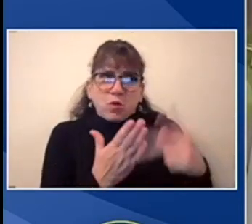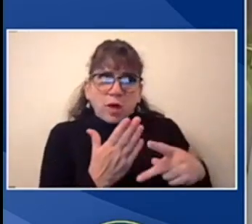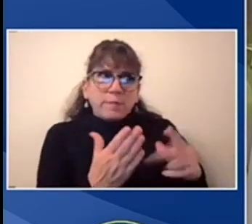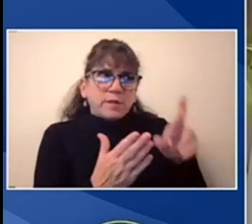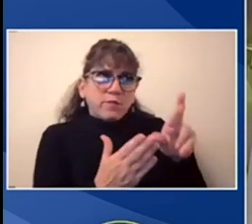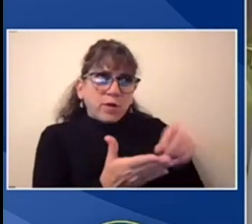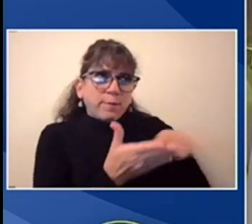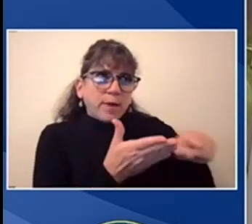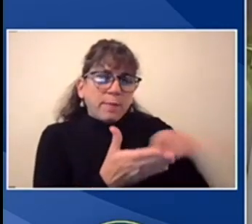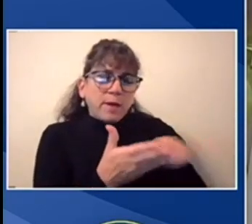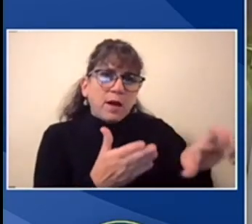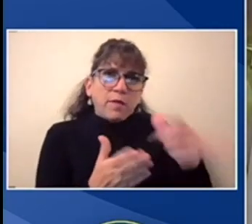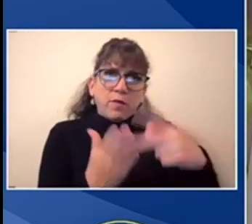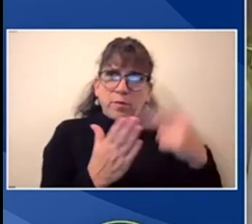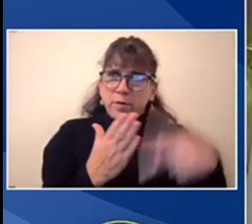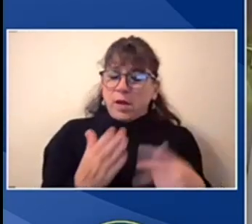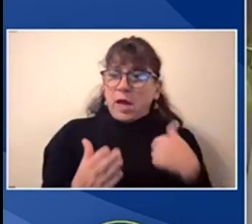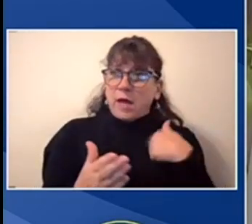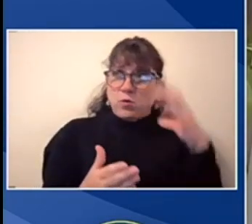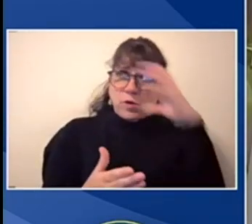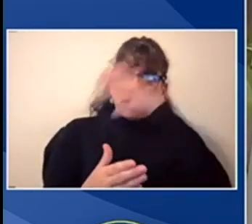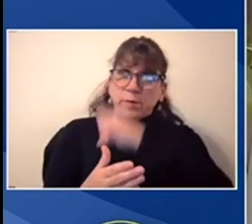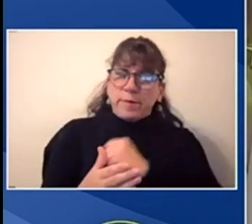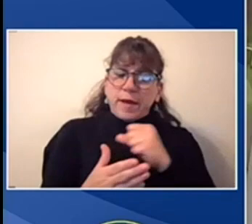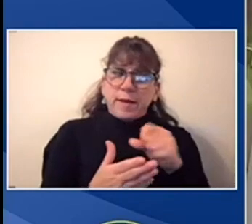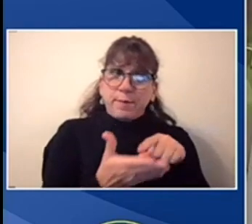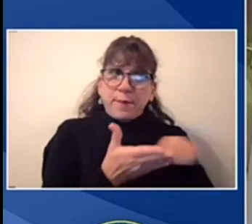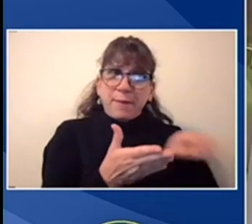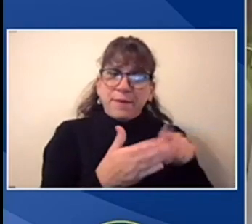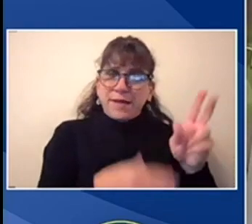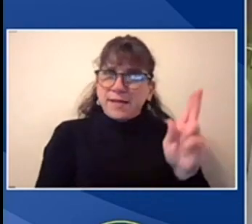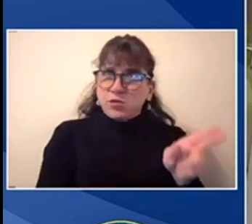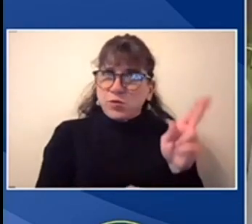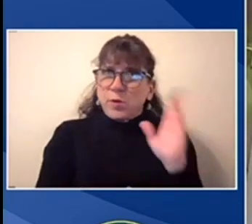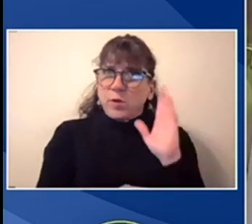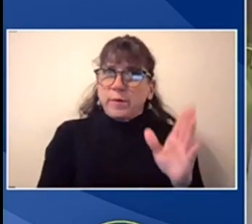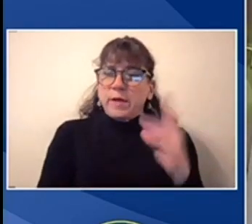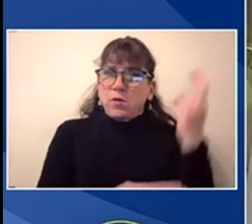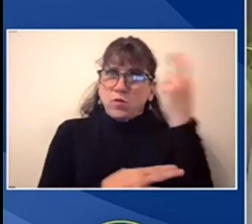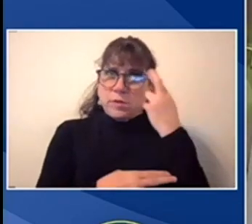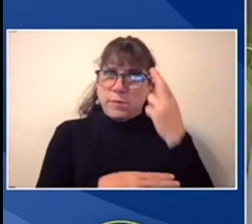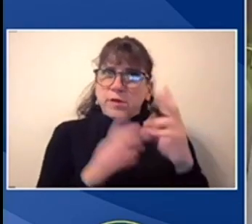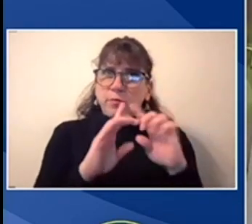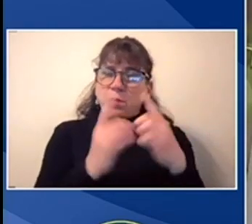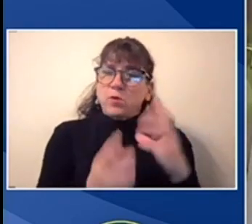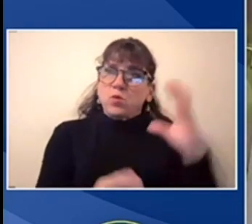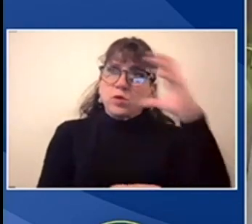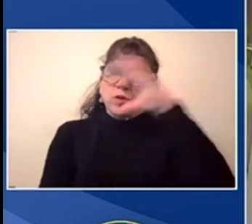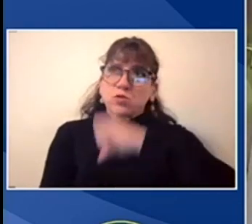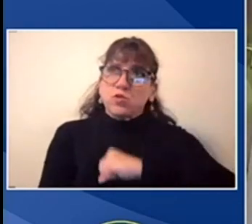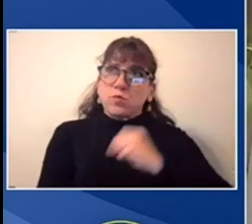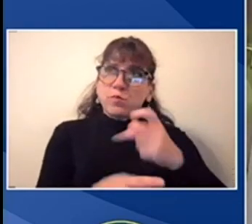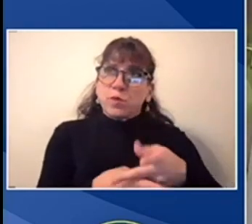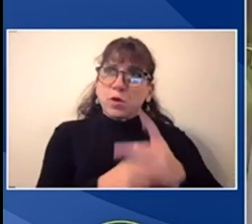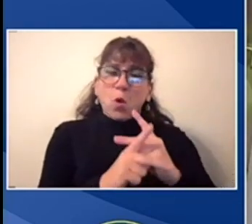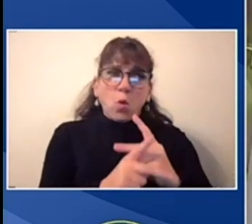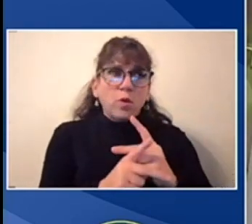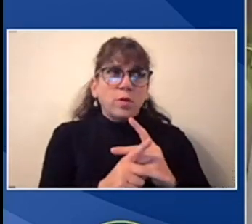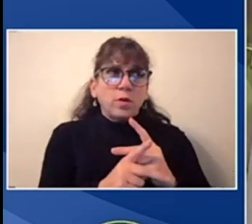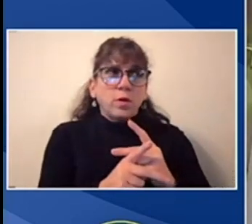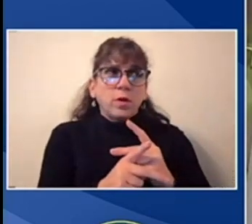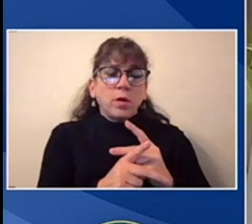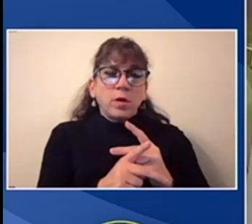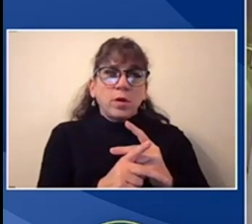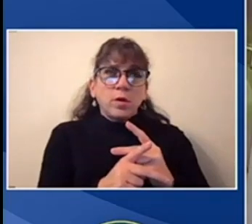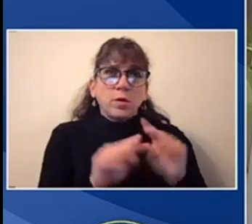certain assumptions about repayment history. I think that it would be reasonable for the department to assume that a loan disbursed,